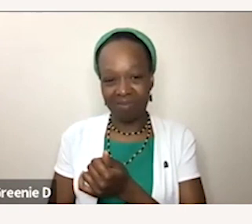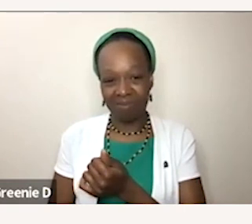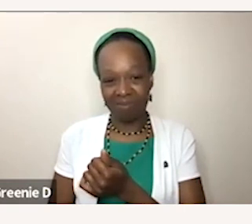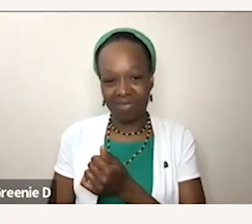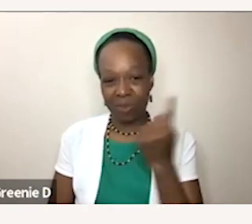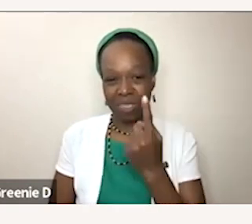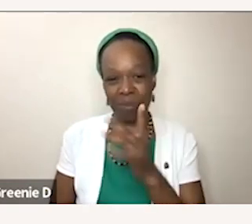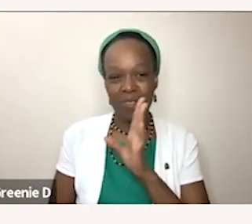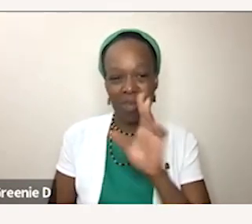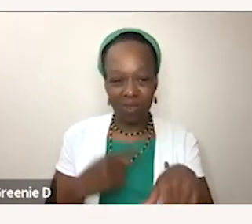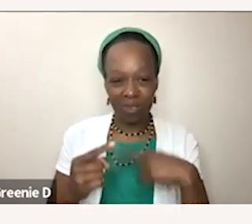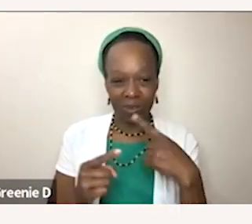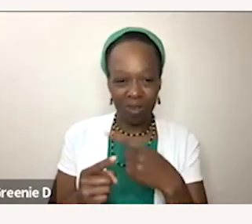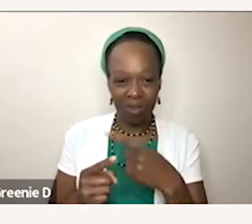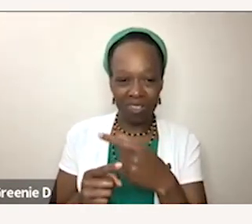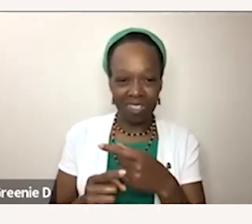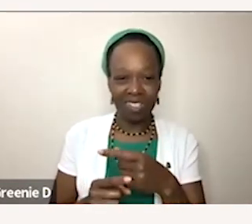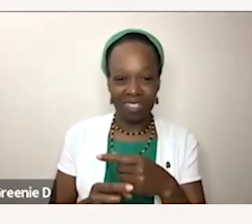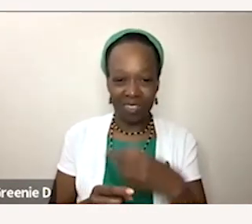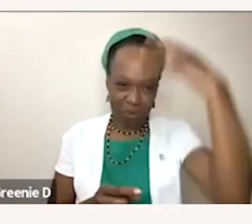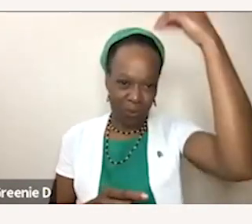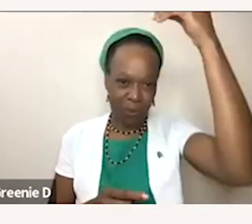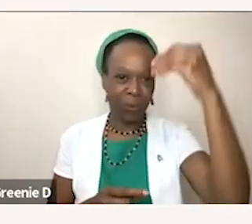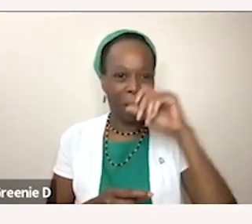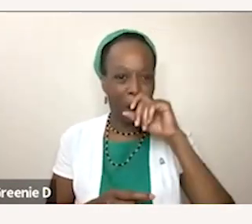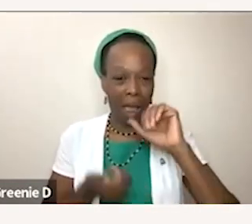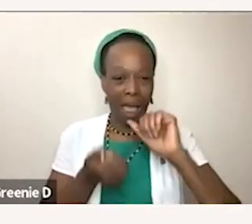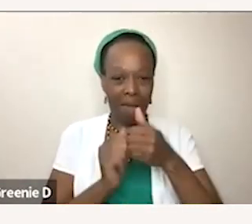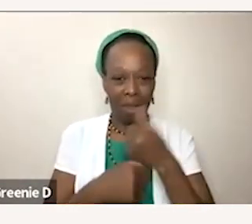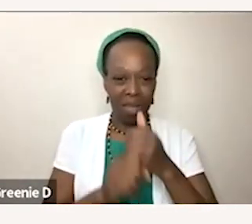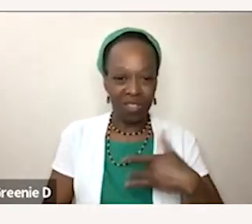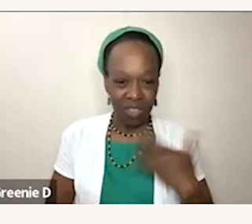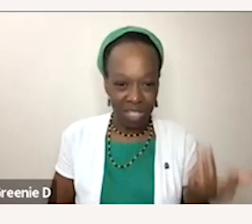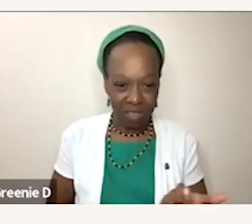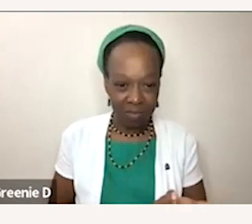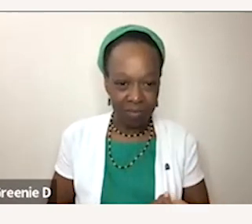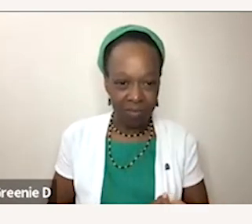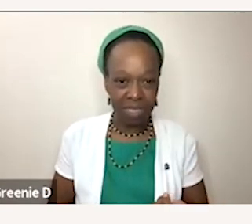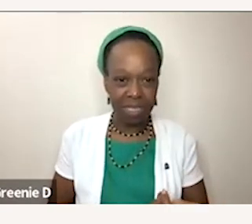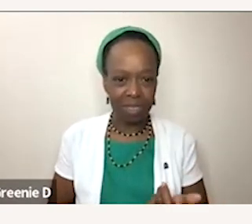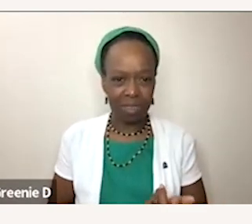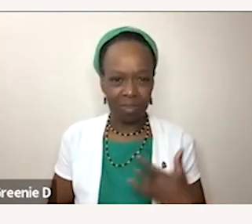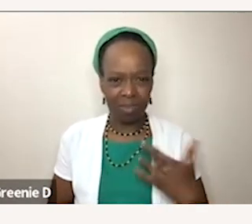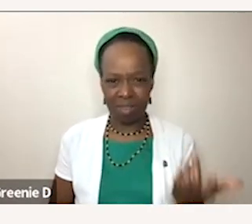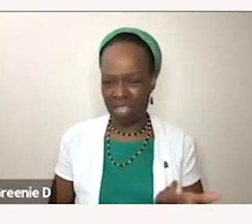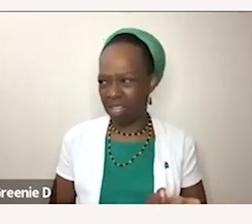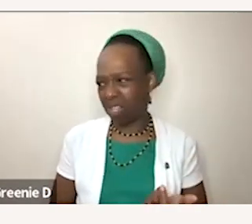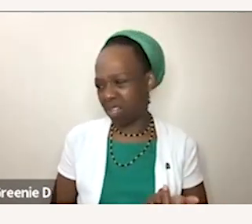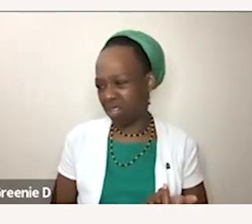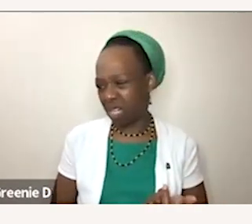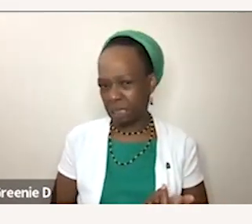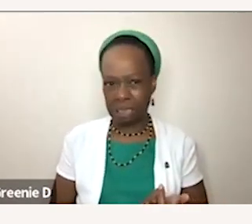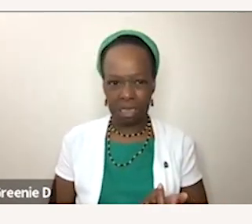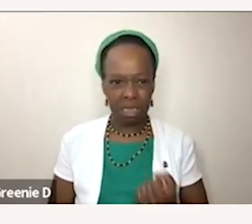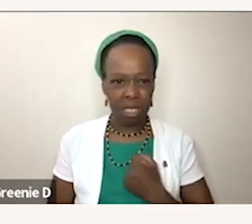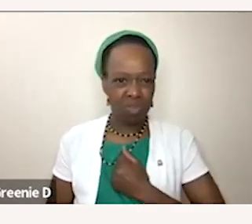spoke about your unicorn sign, like how that made you feel. Like it does make you feel in that moment going, "Oh, I didn't mean it